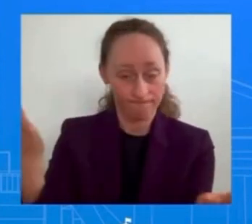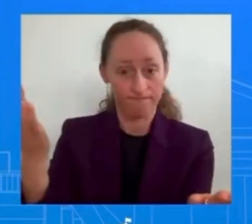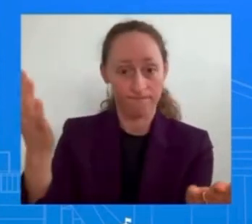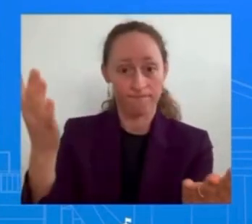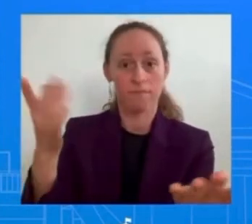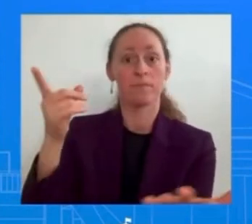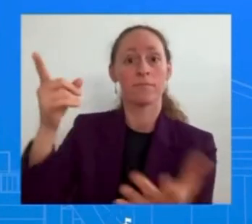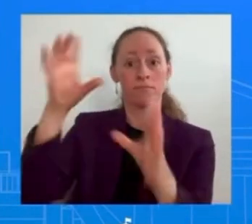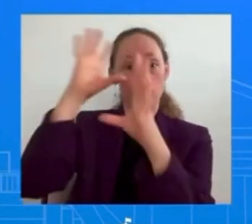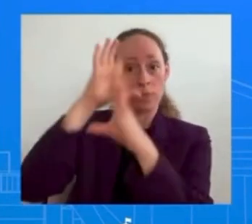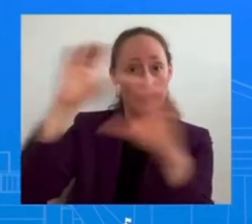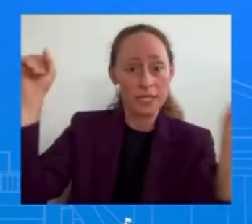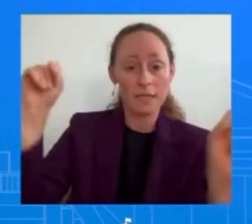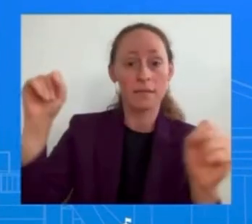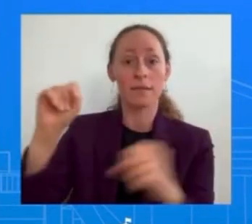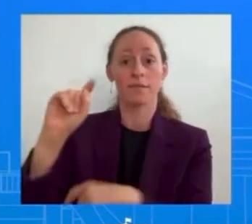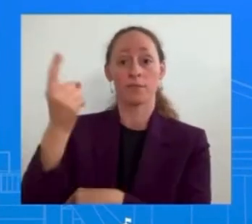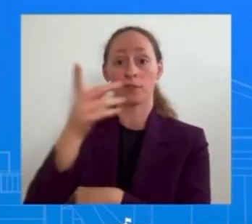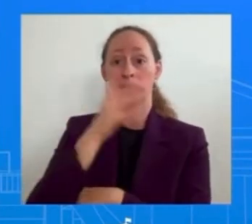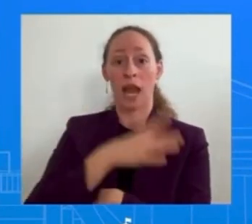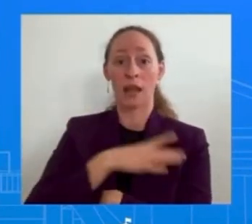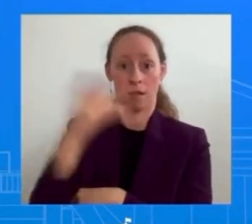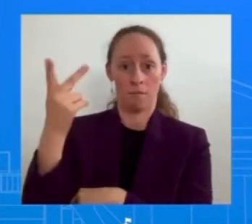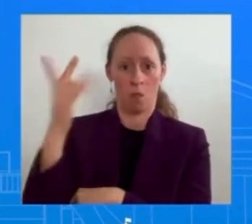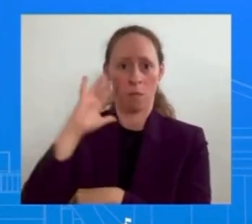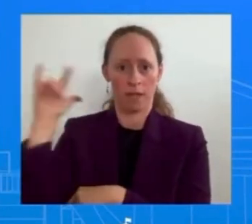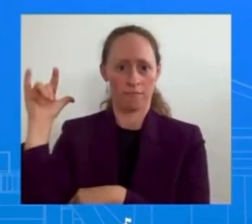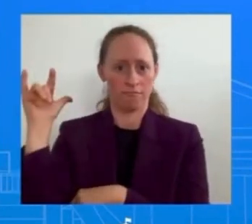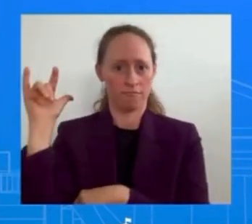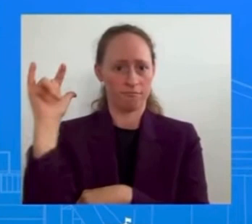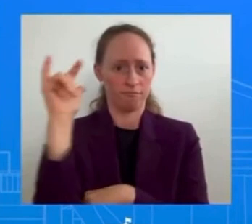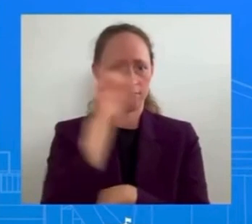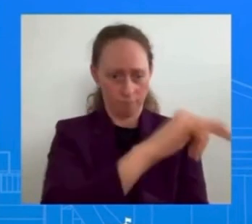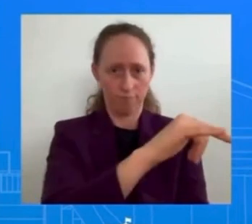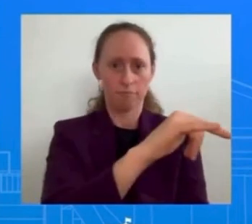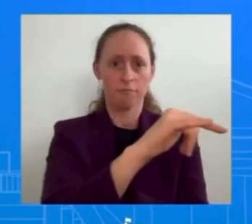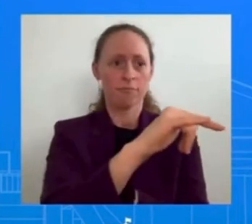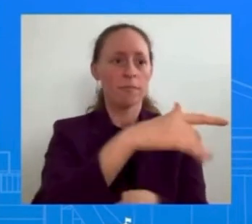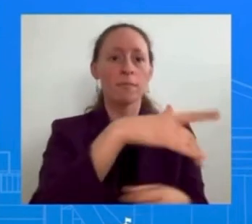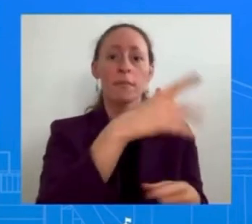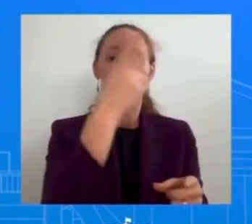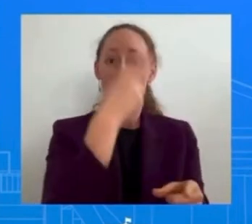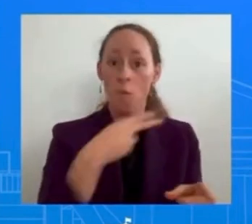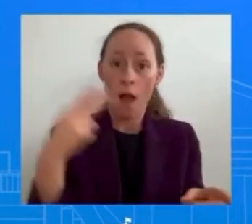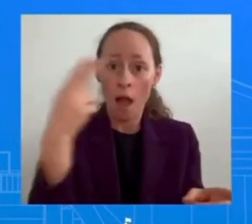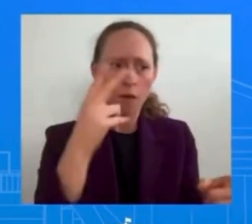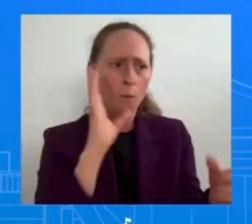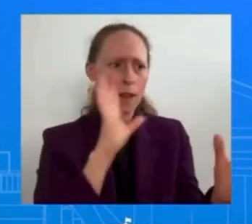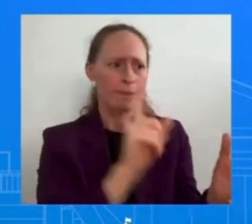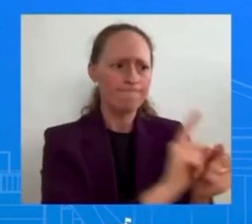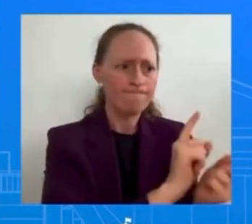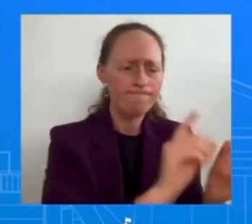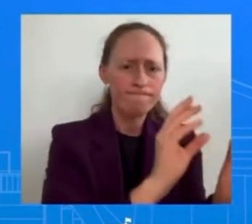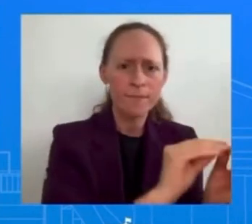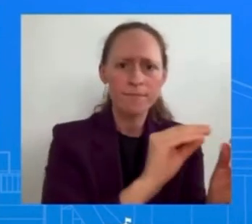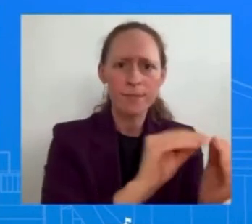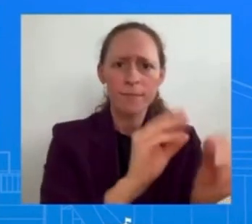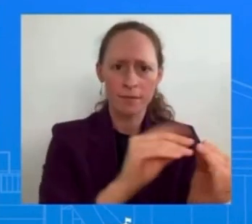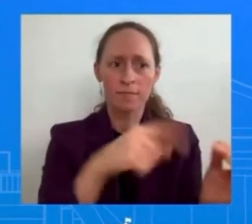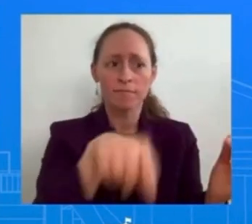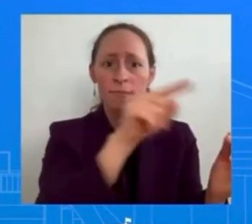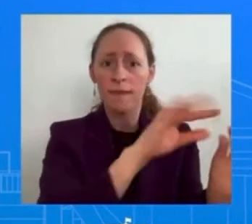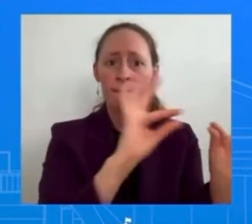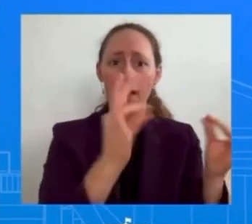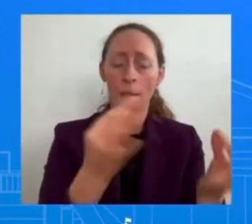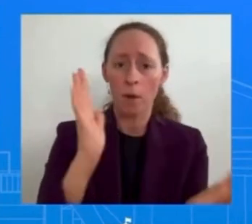local officials. Since the onset of the horrific fires in Maui, dozens of federal departments and agencies have been working with